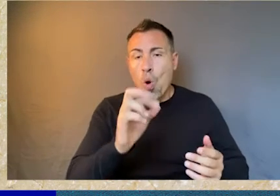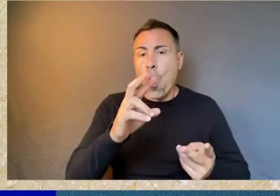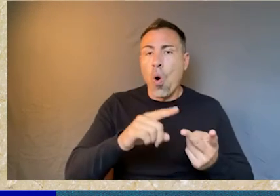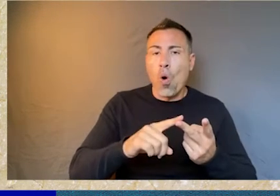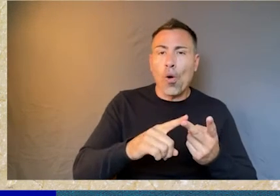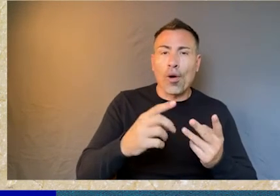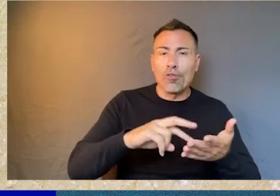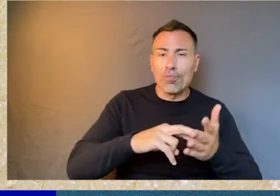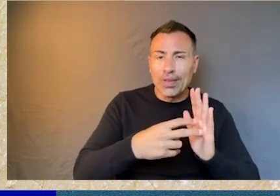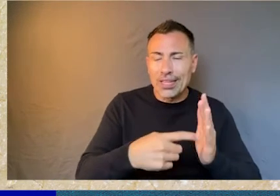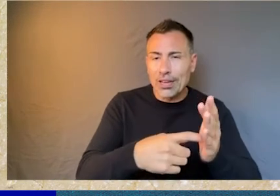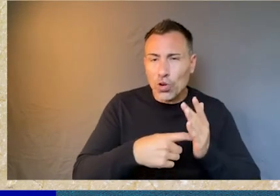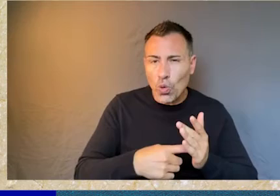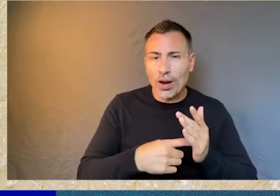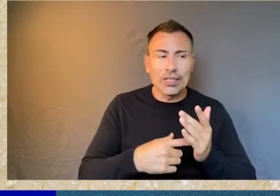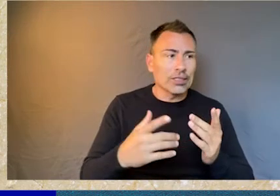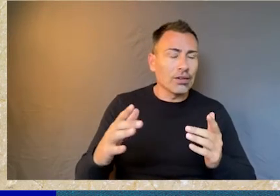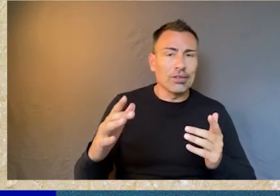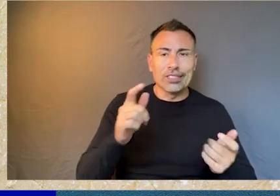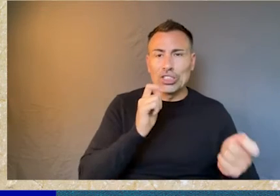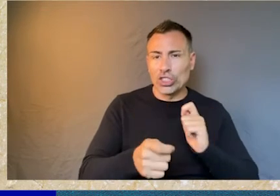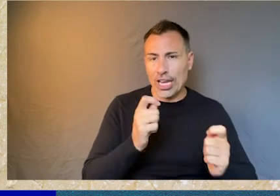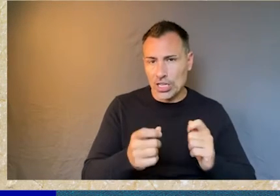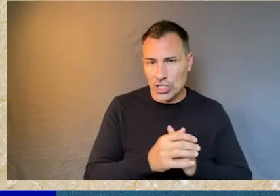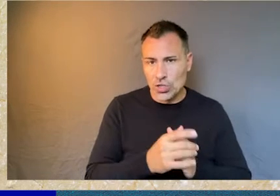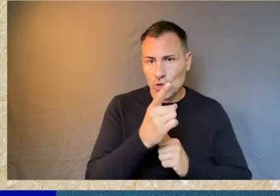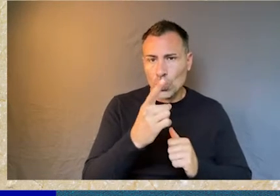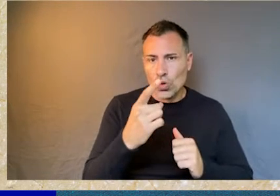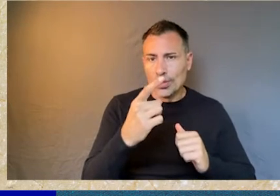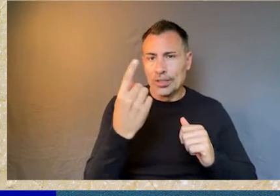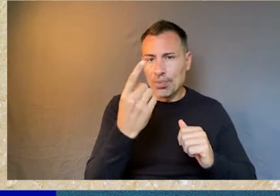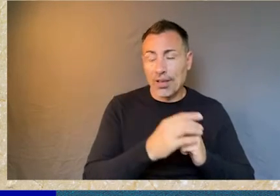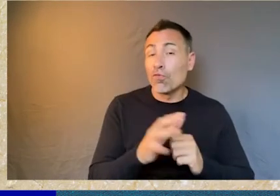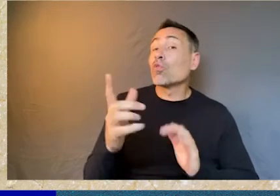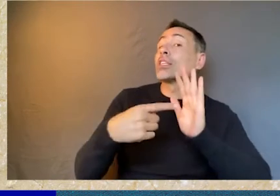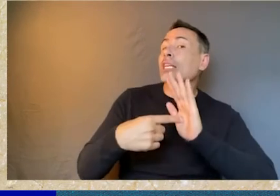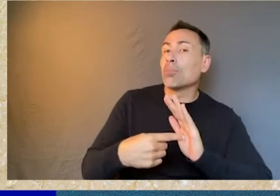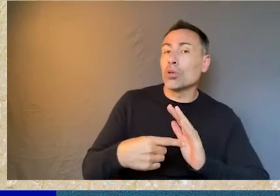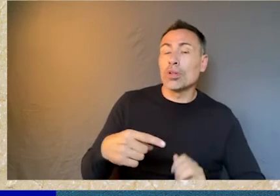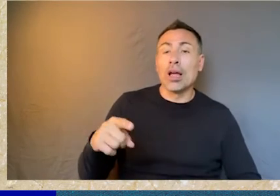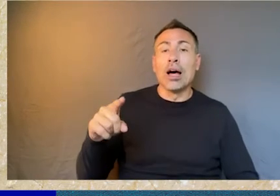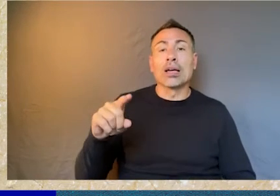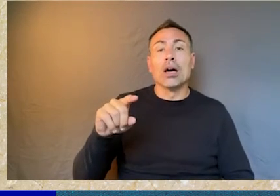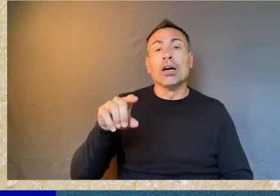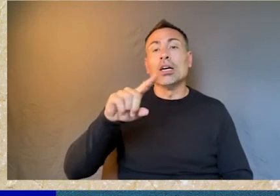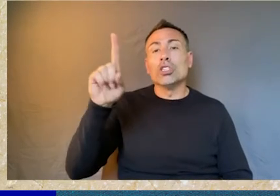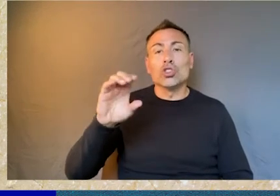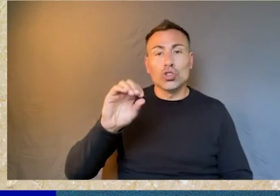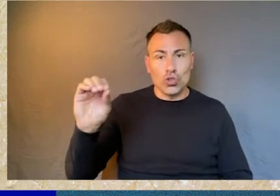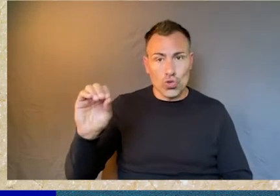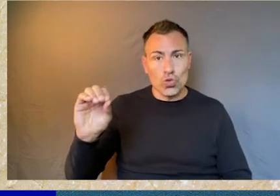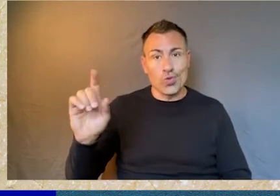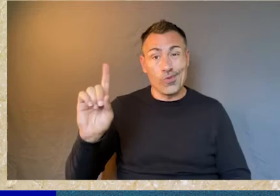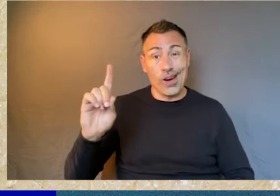fundamental alteration would be at a wildlife park or open zoo, where the animals roam around free, and